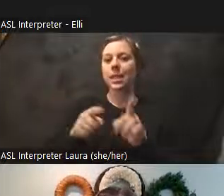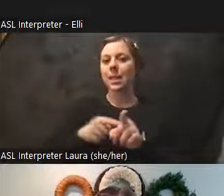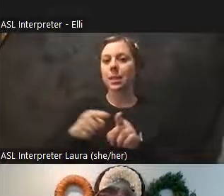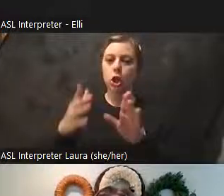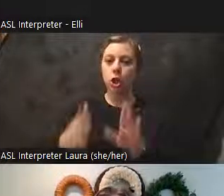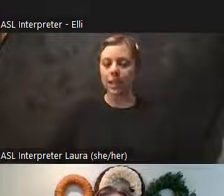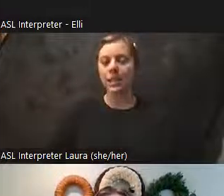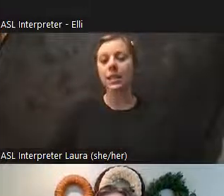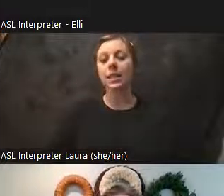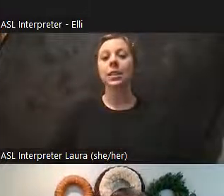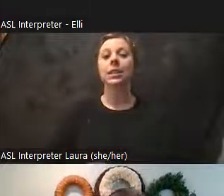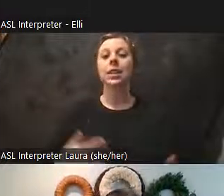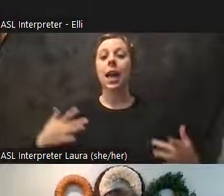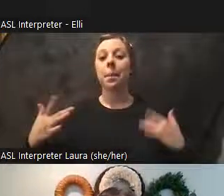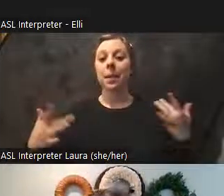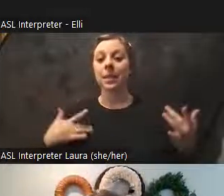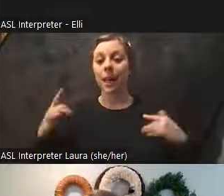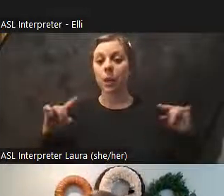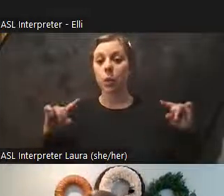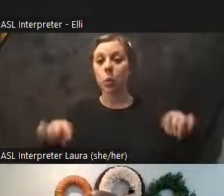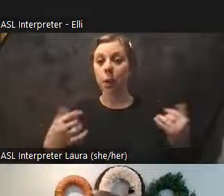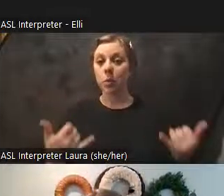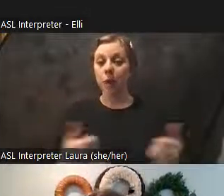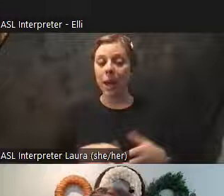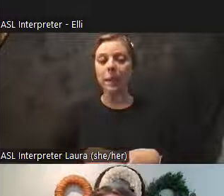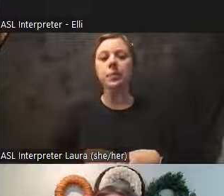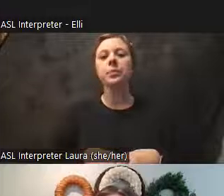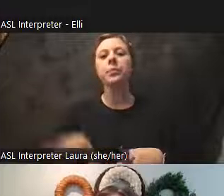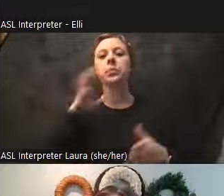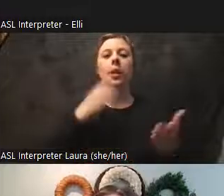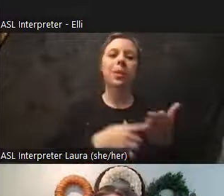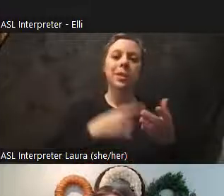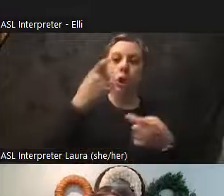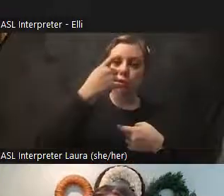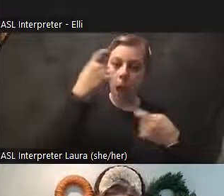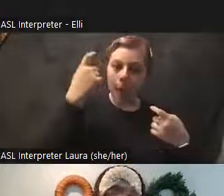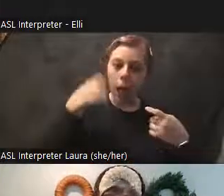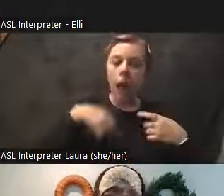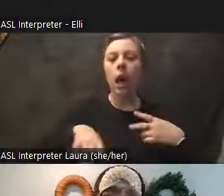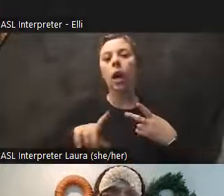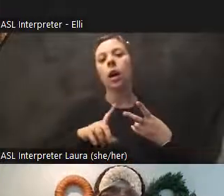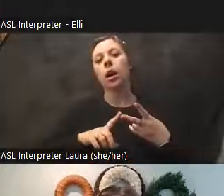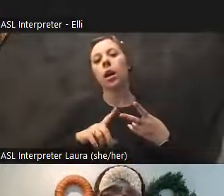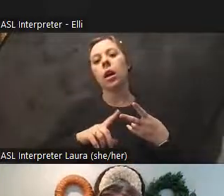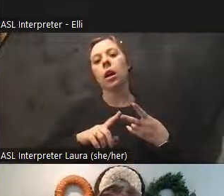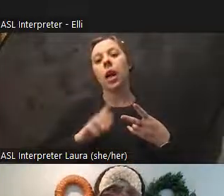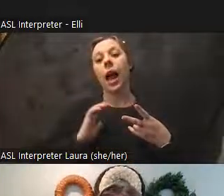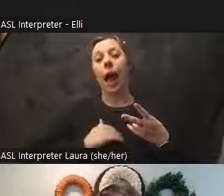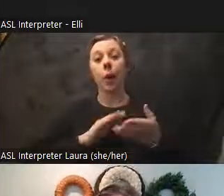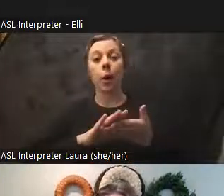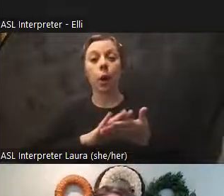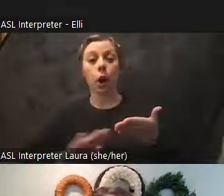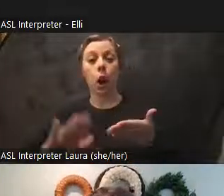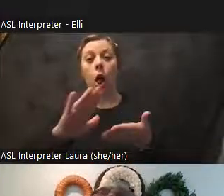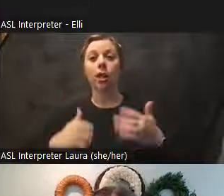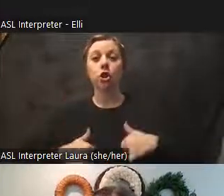today. I will be covering an overview of trauma, how our college survivors might be